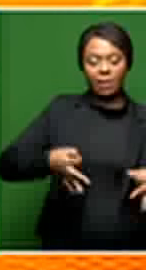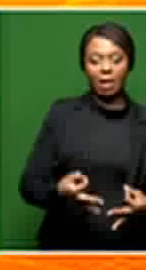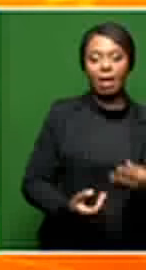and when it happens. right right back. back. Thank